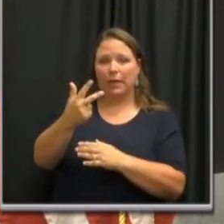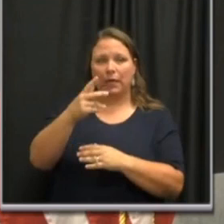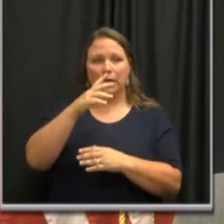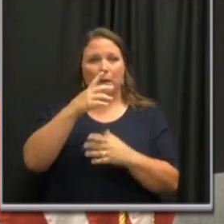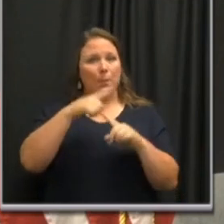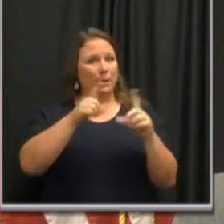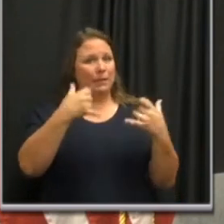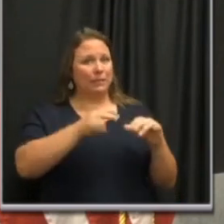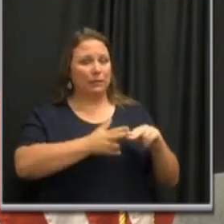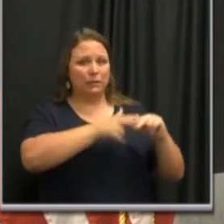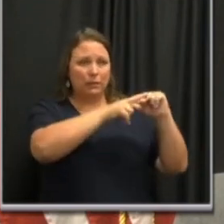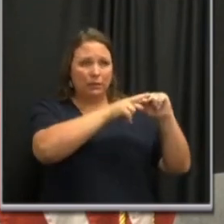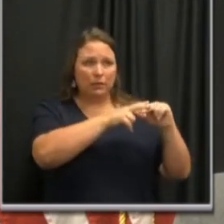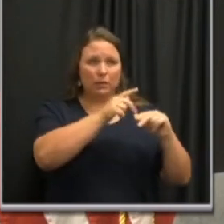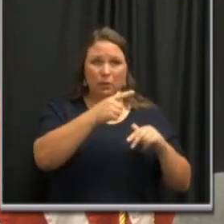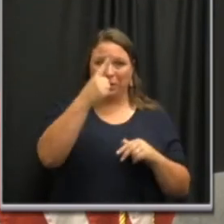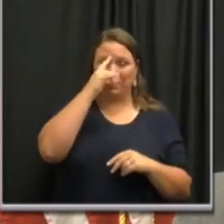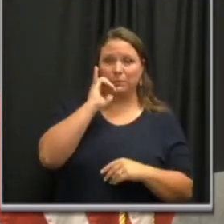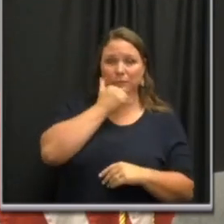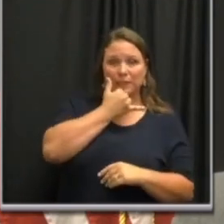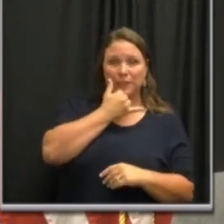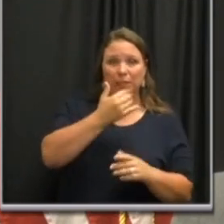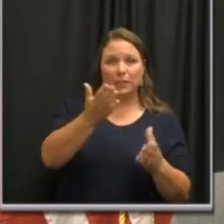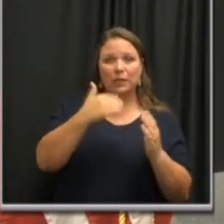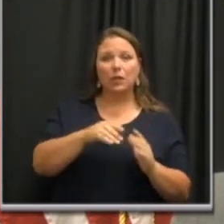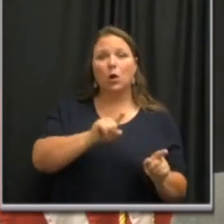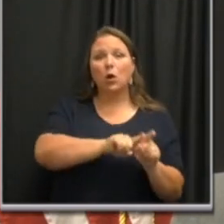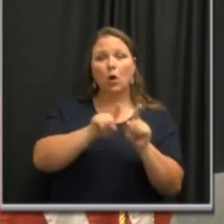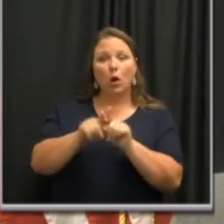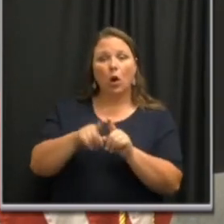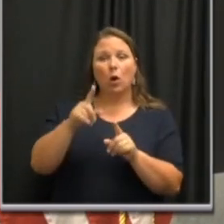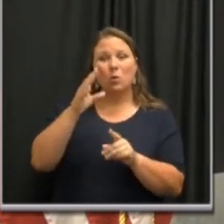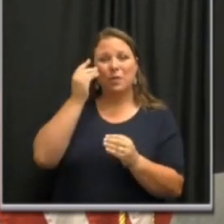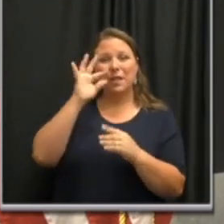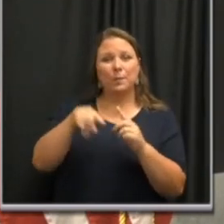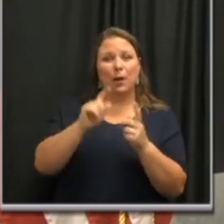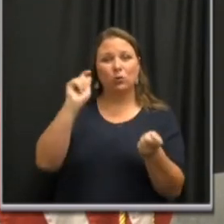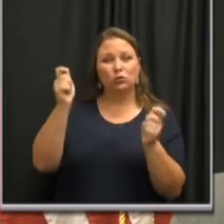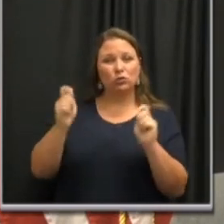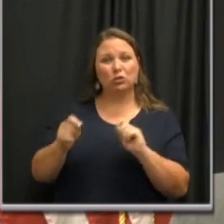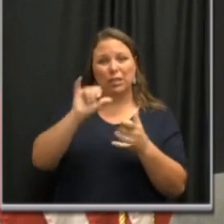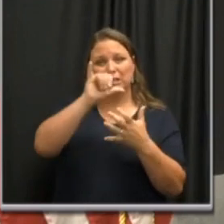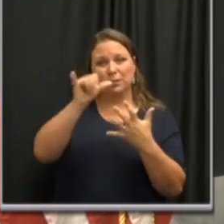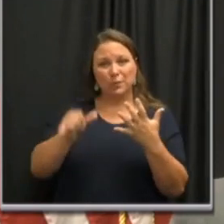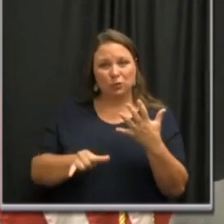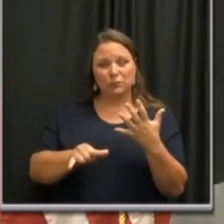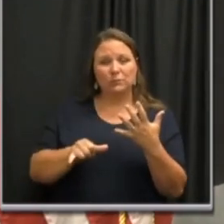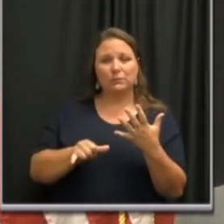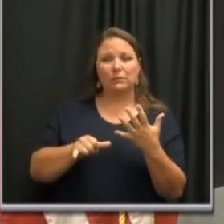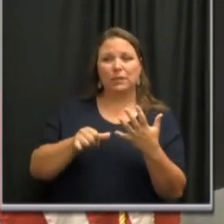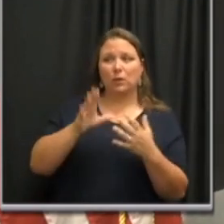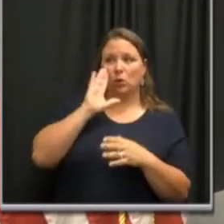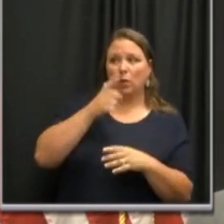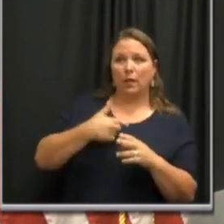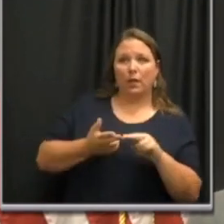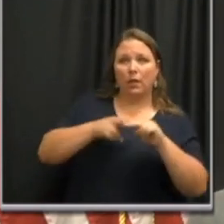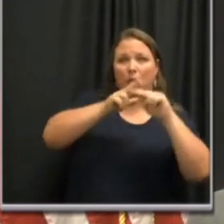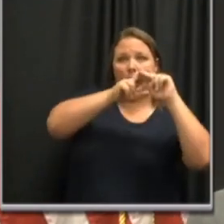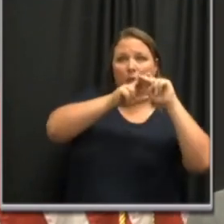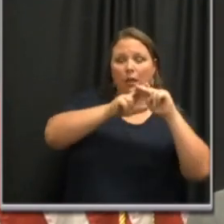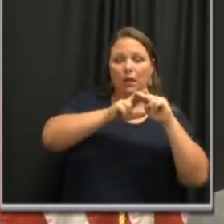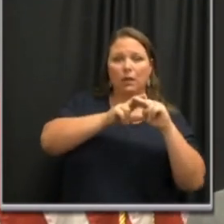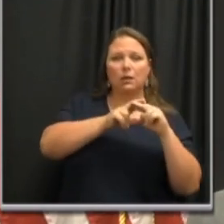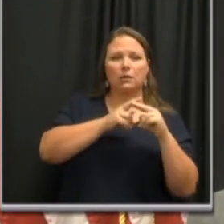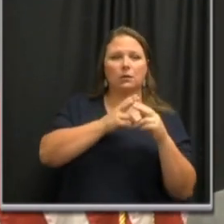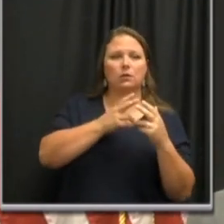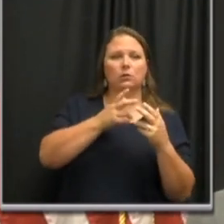And also, has there been discussions about changing the current benchmarks? With the rising cases, shouldn't we have more cases